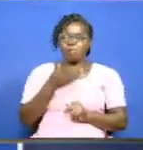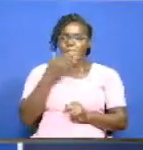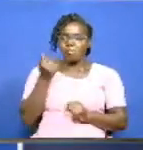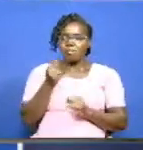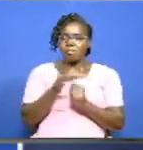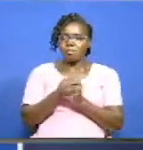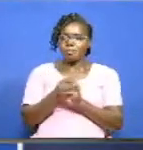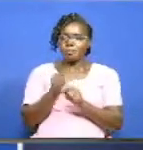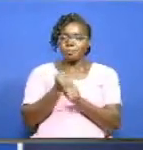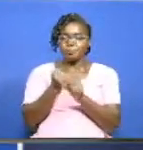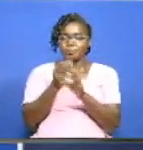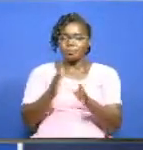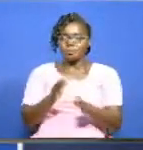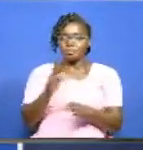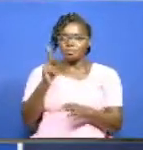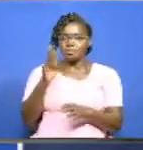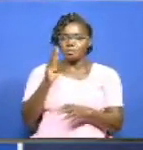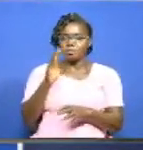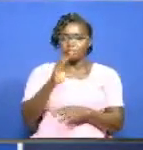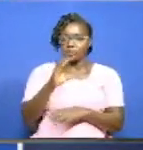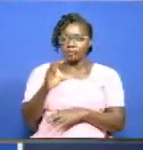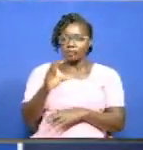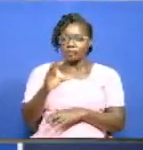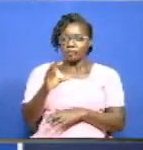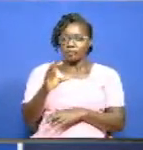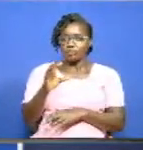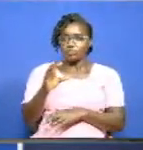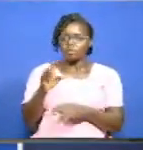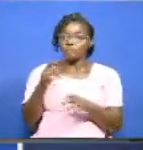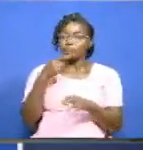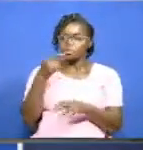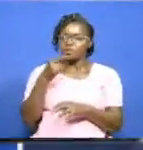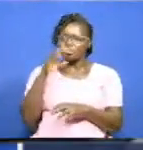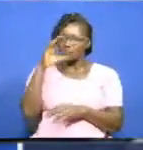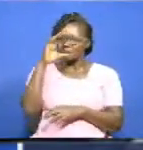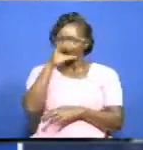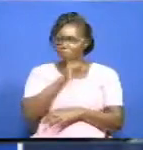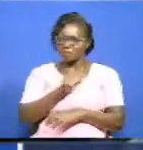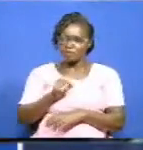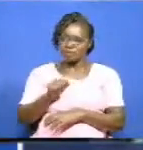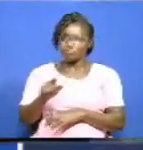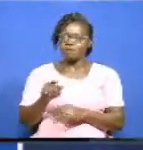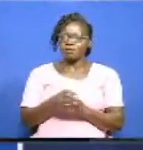Betty's colleagues at the Kenya Broadcasting Corporation say they will miss her.